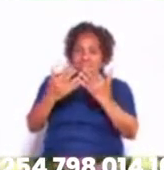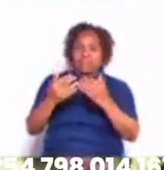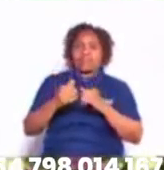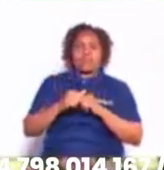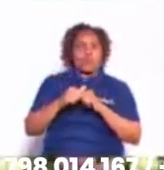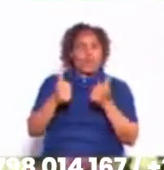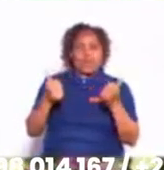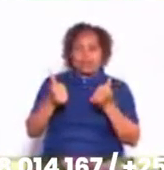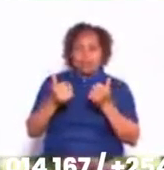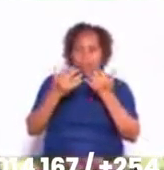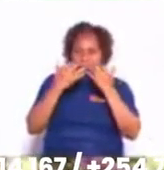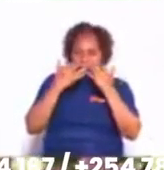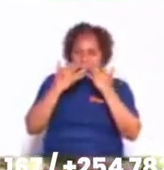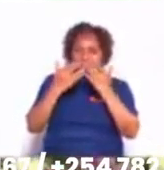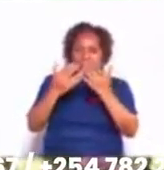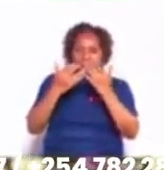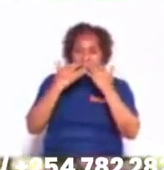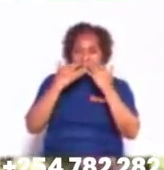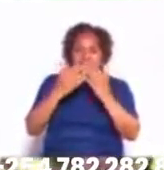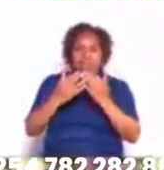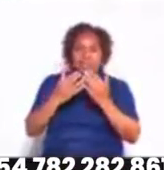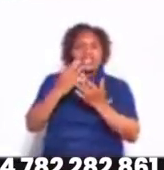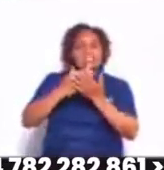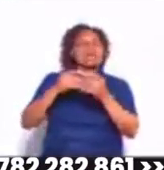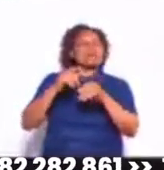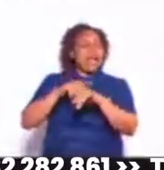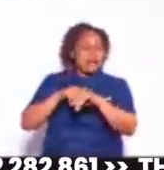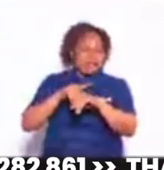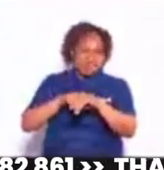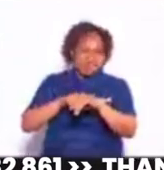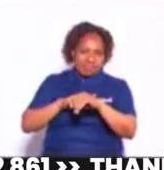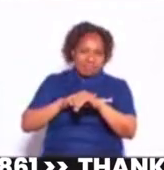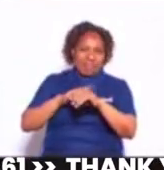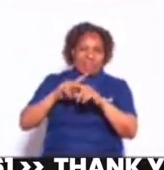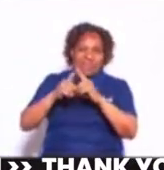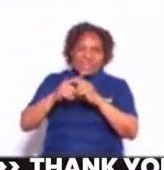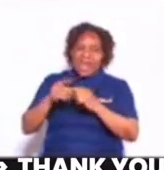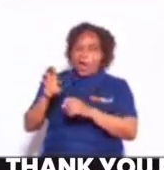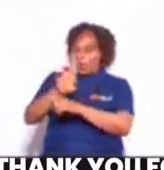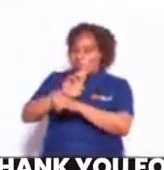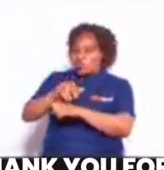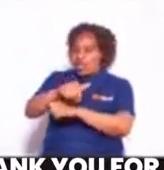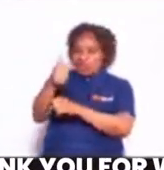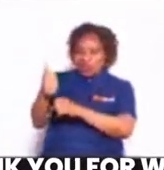Just breathe in, breathe out. For some times. And I can use the other one. You can just